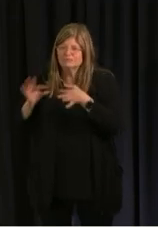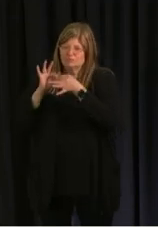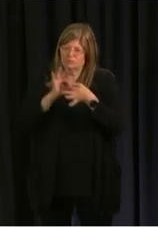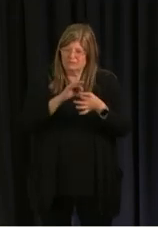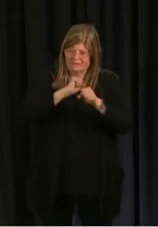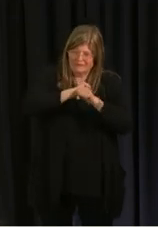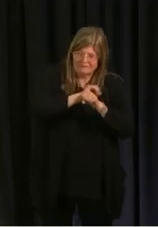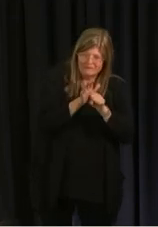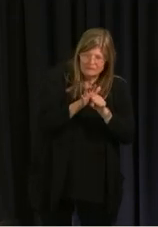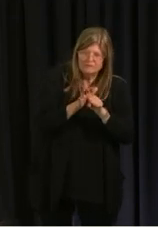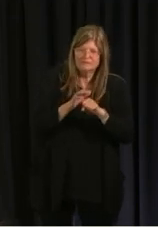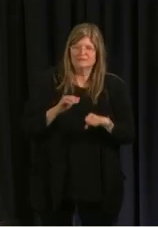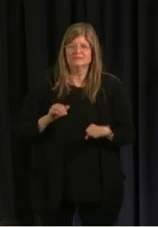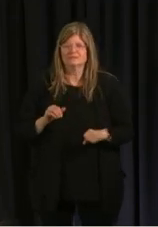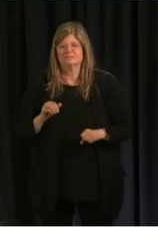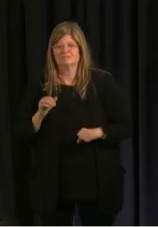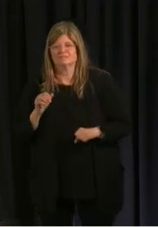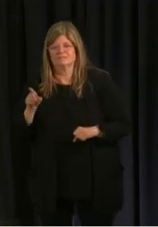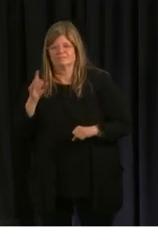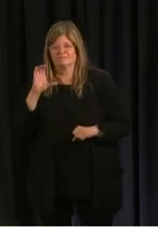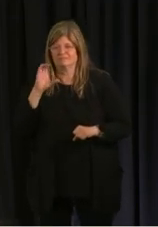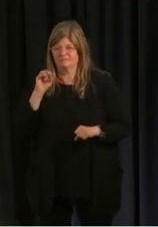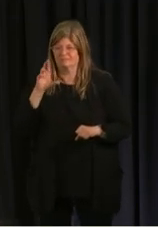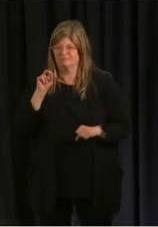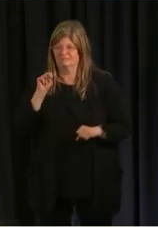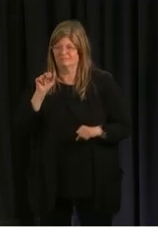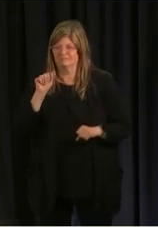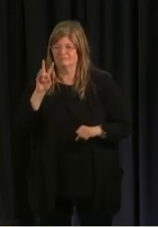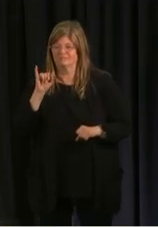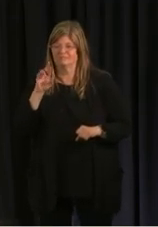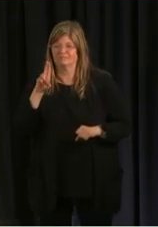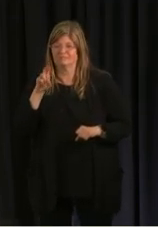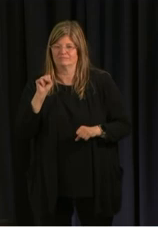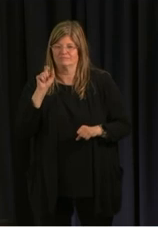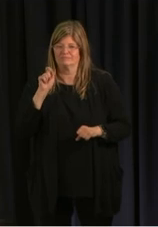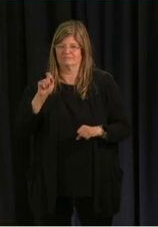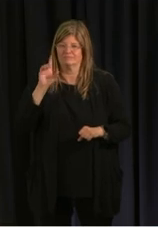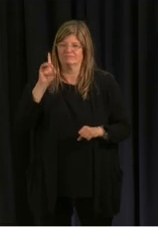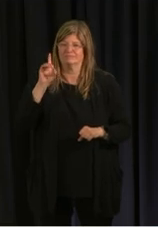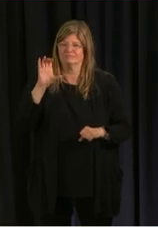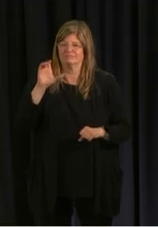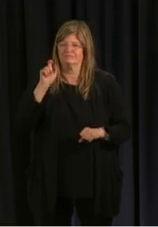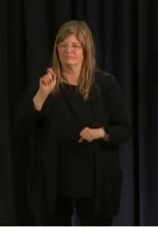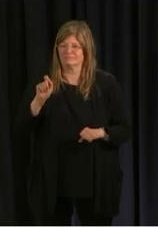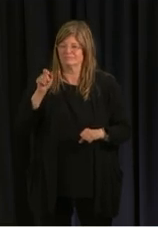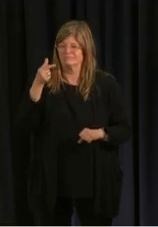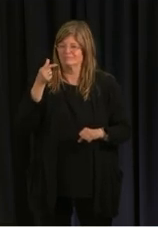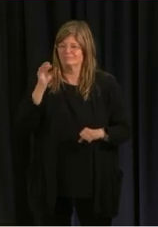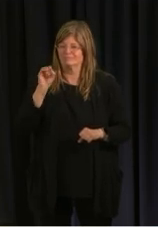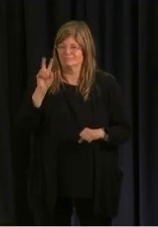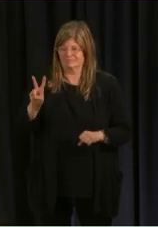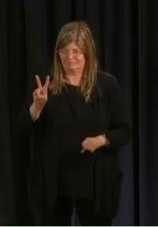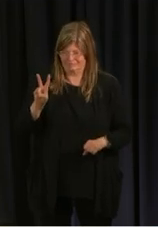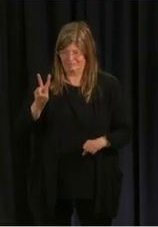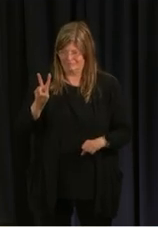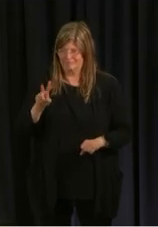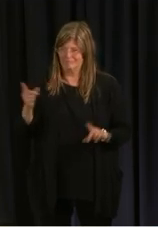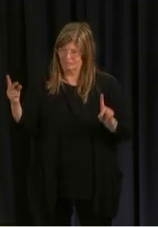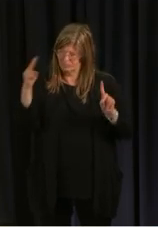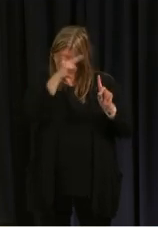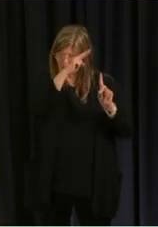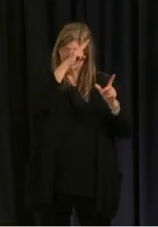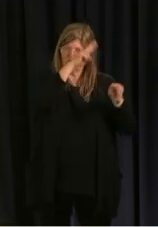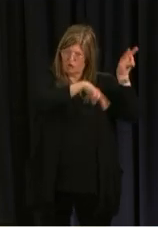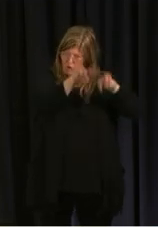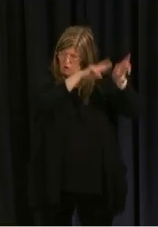go to coronavirus.dc.gov. I want to give a special thank you to Dr. Shaw for being our featured guest for today's call.